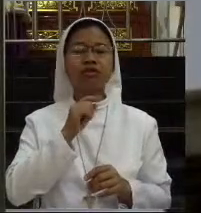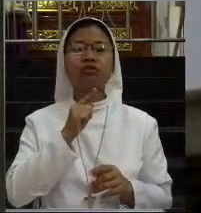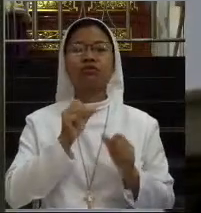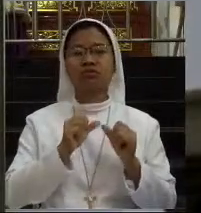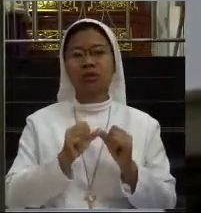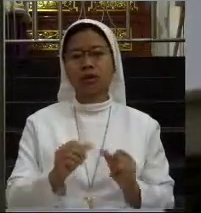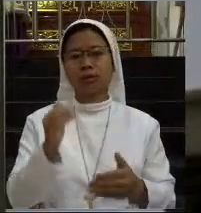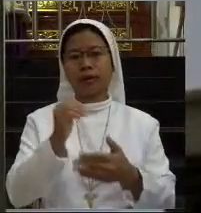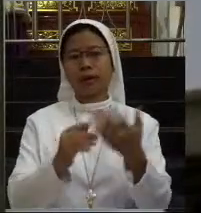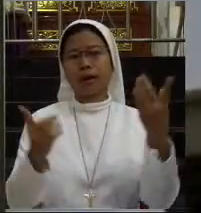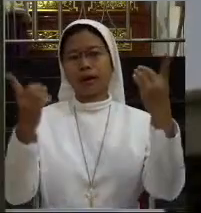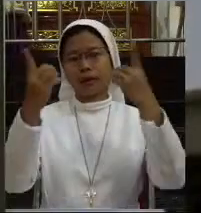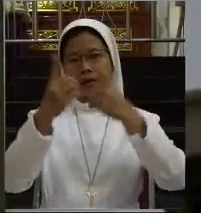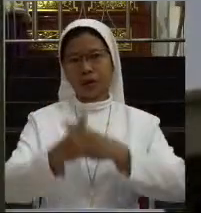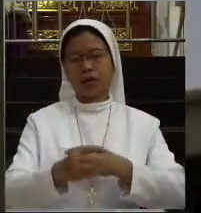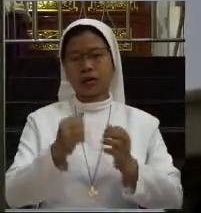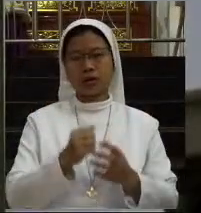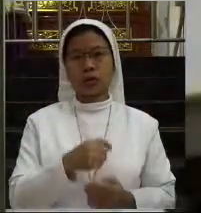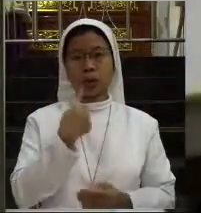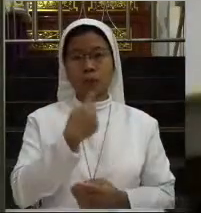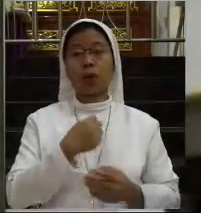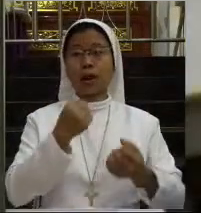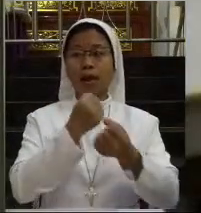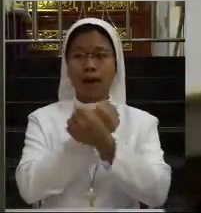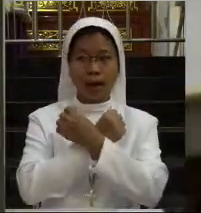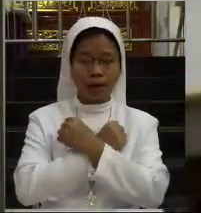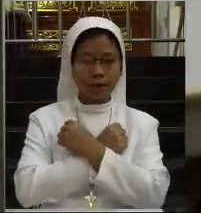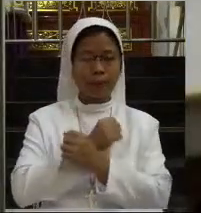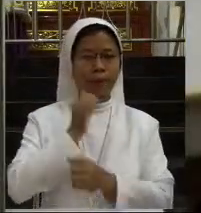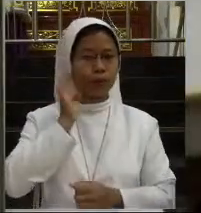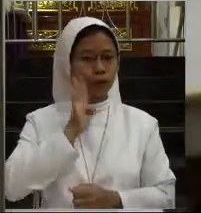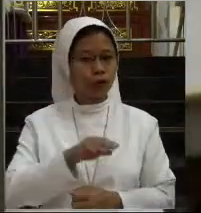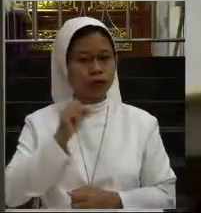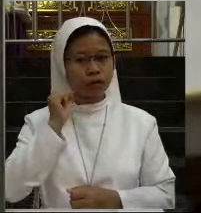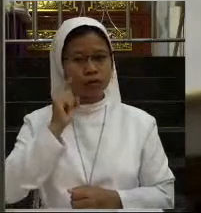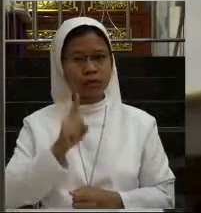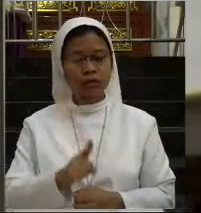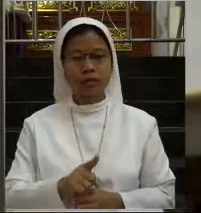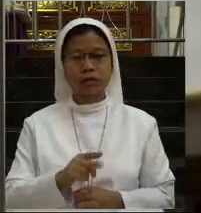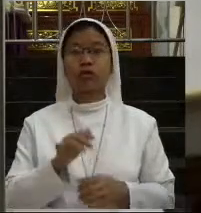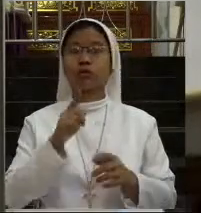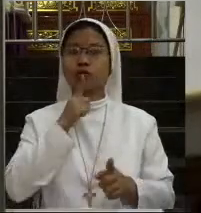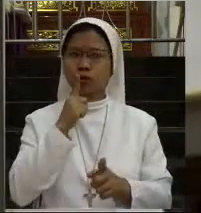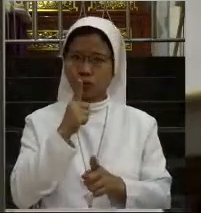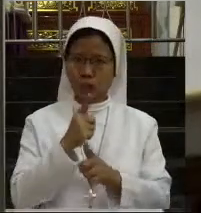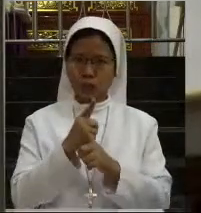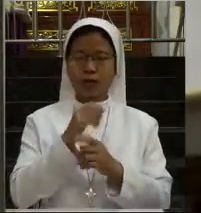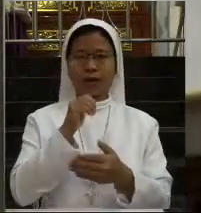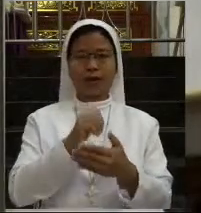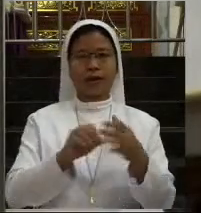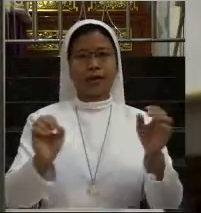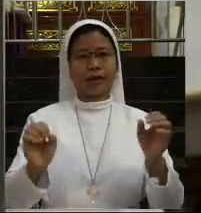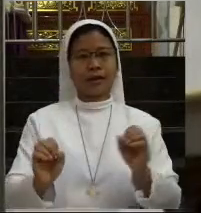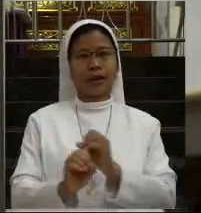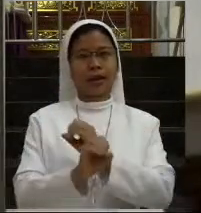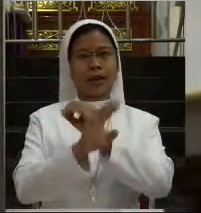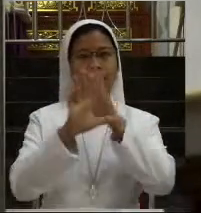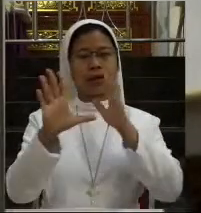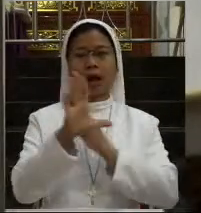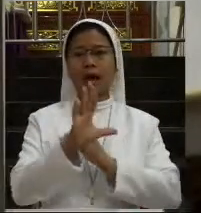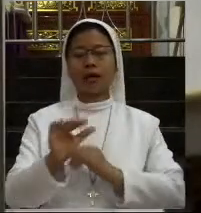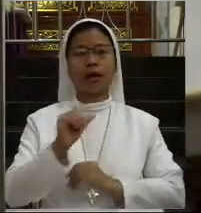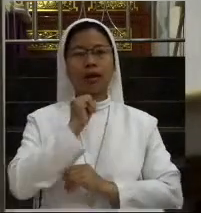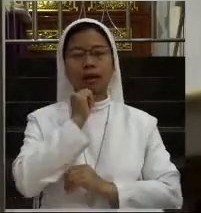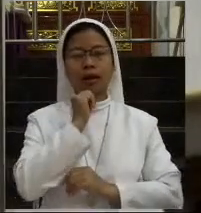darkness. Whoever loves his brother remains in the light, and there is nothing in